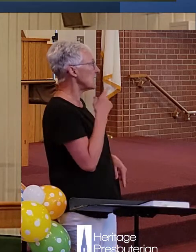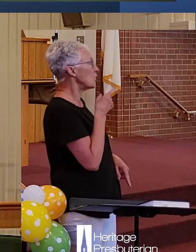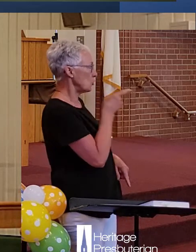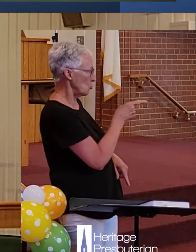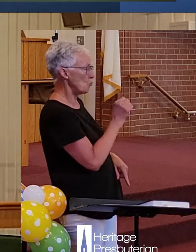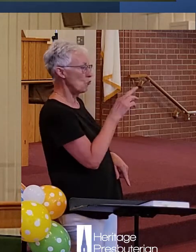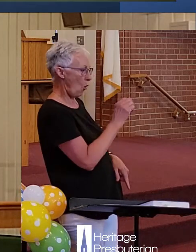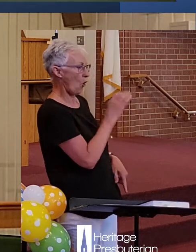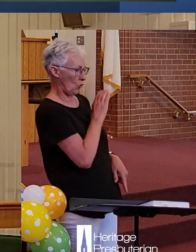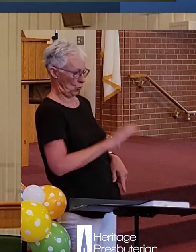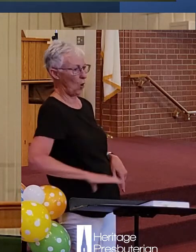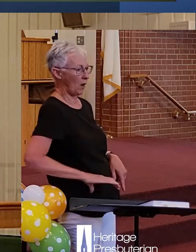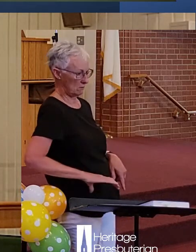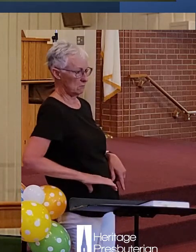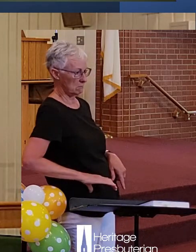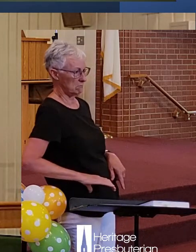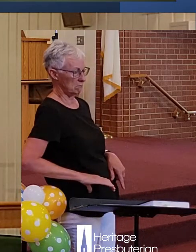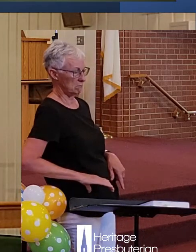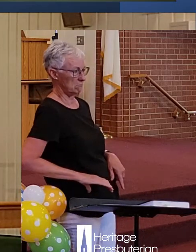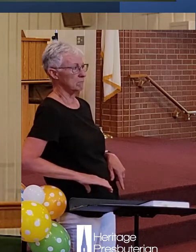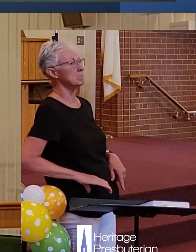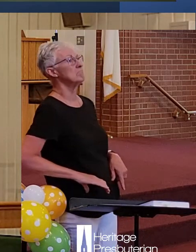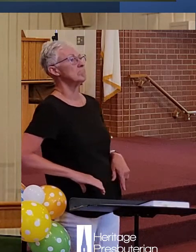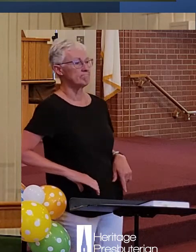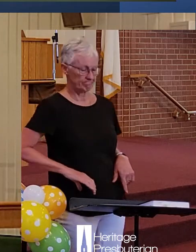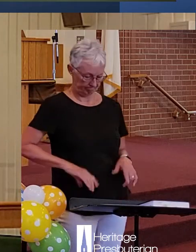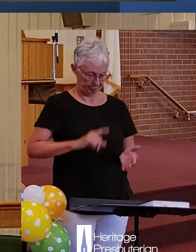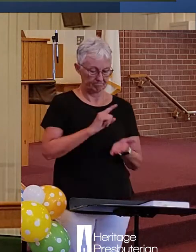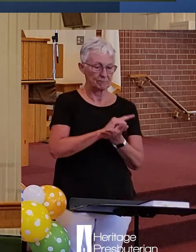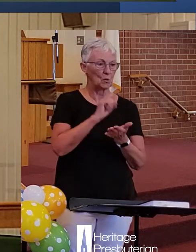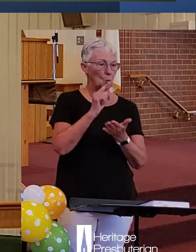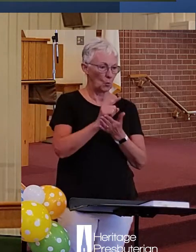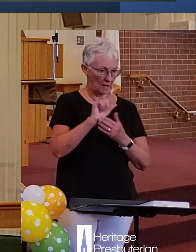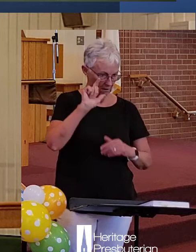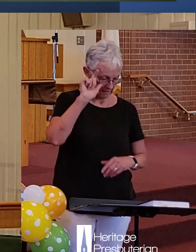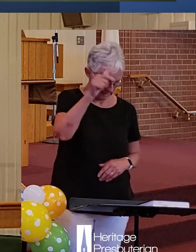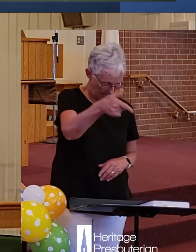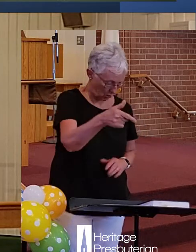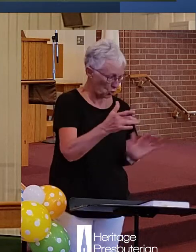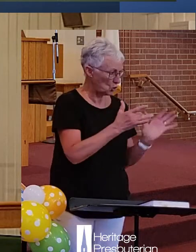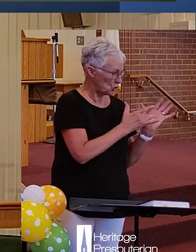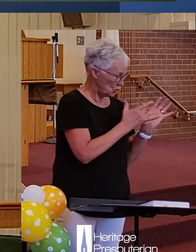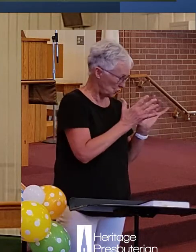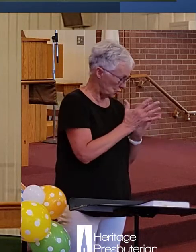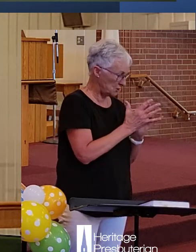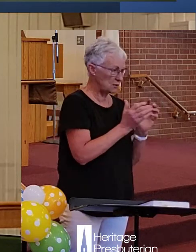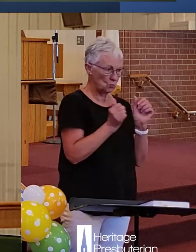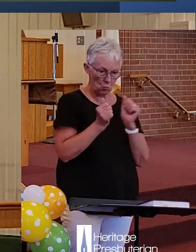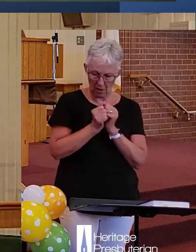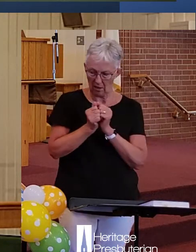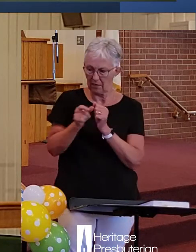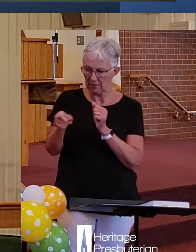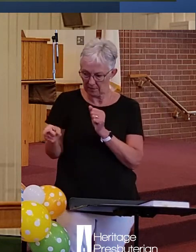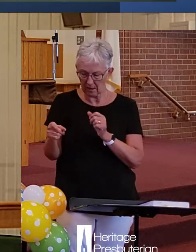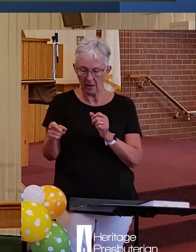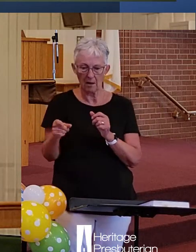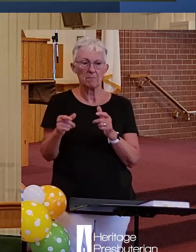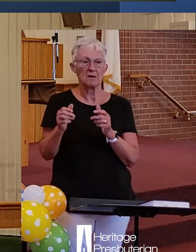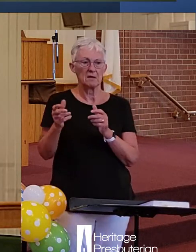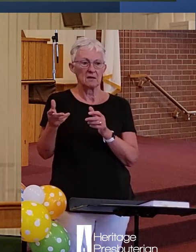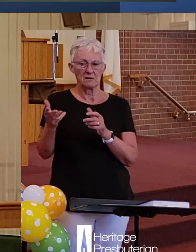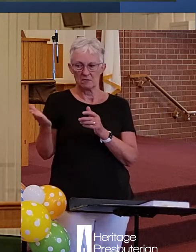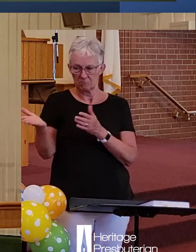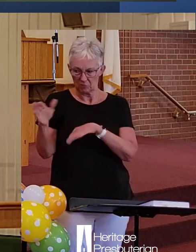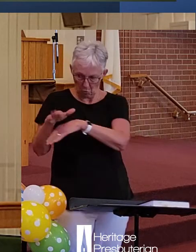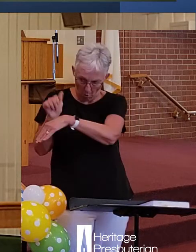It's about a week later, and Jesus takes the inner circle with him and goes up the mountain. Luke